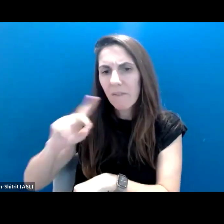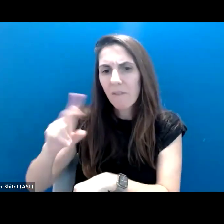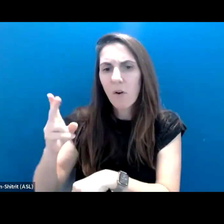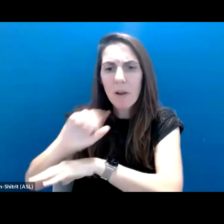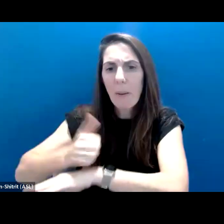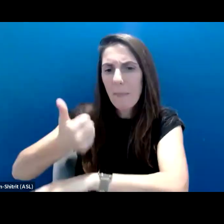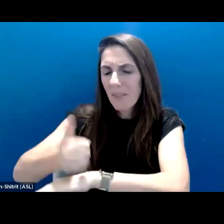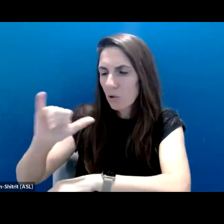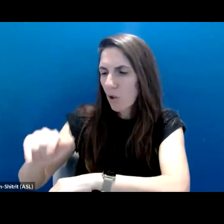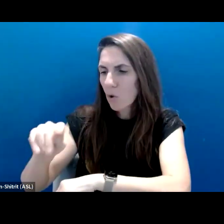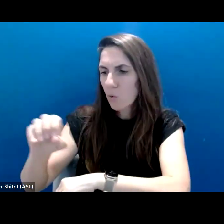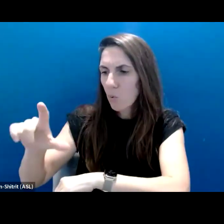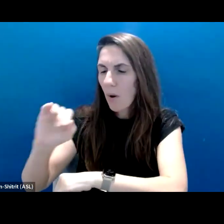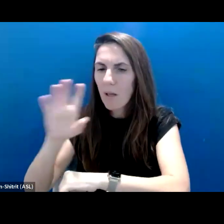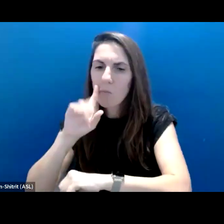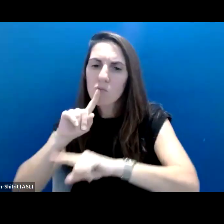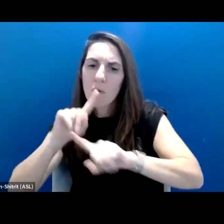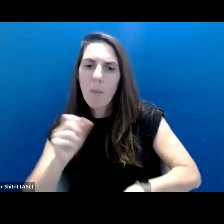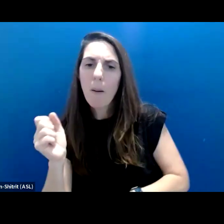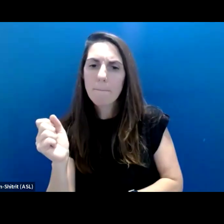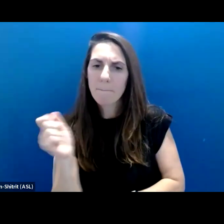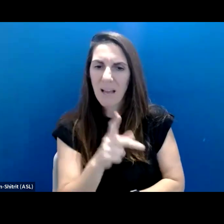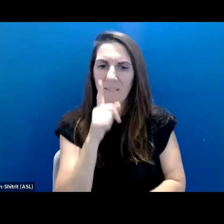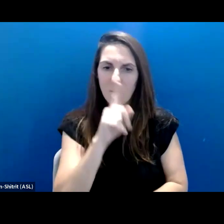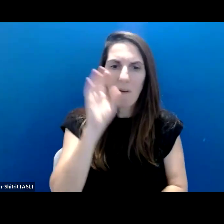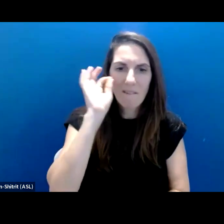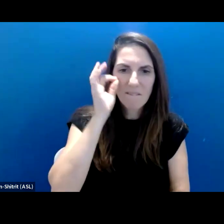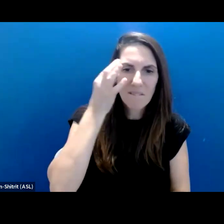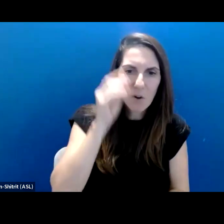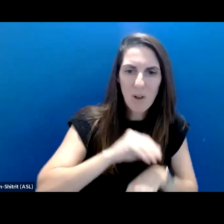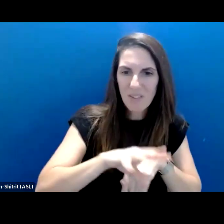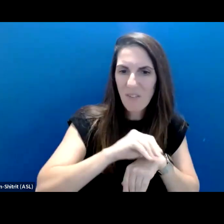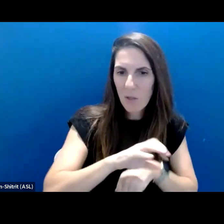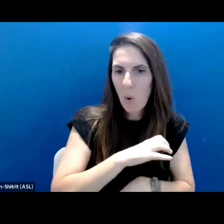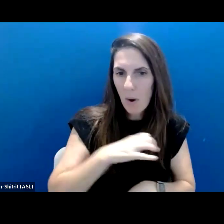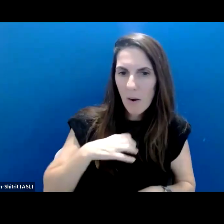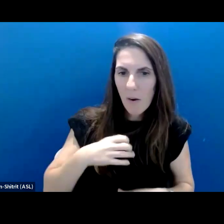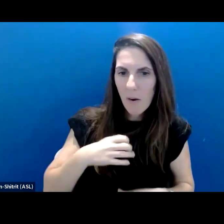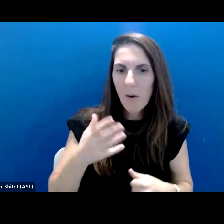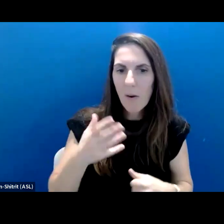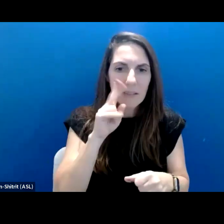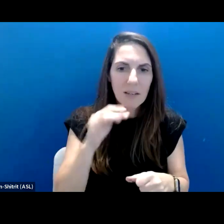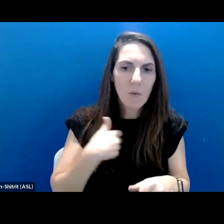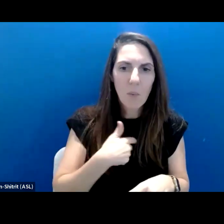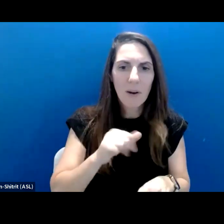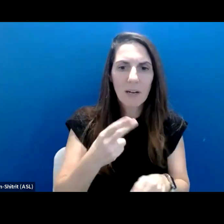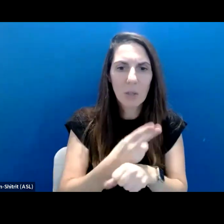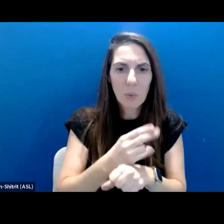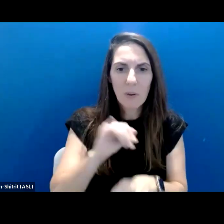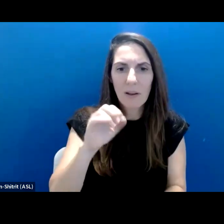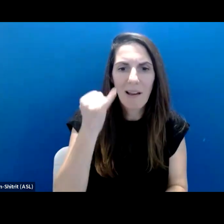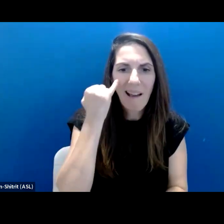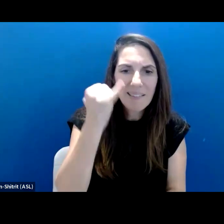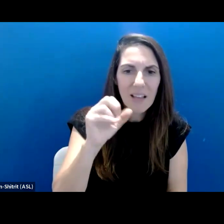these tools and to report back to the Federal Advisory Committee on whether it's possible to use things like IdeaScale and Crowdicity, and if so, what that